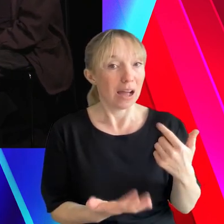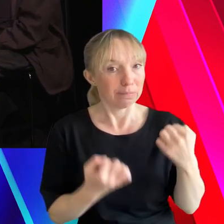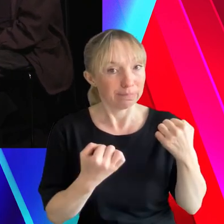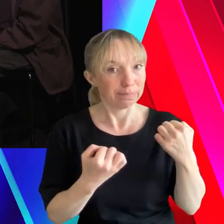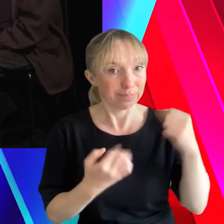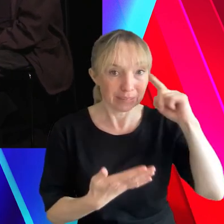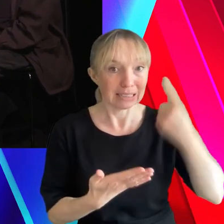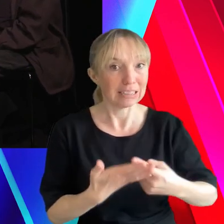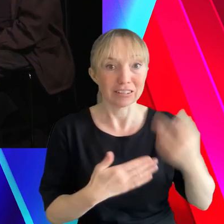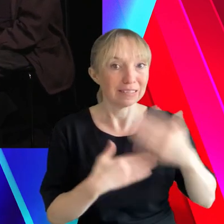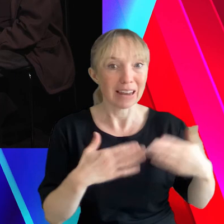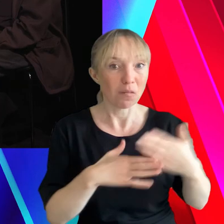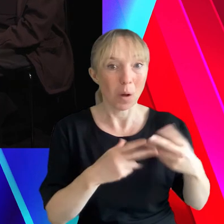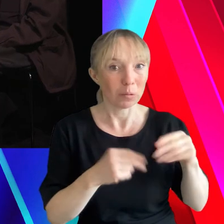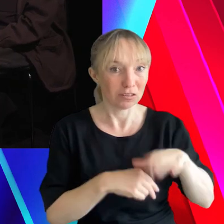resolve never to work with children.